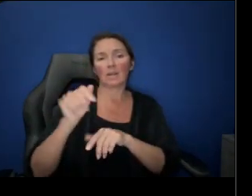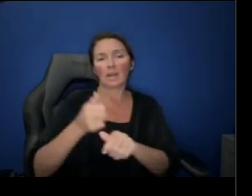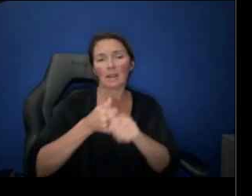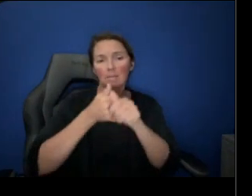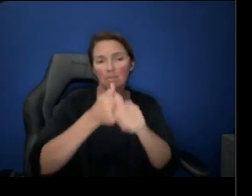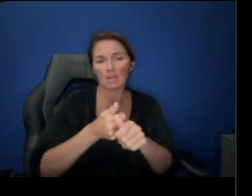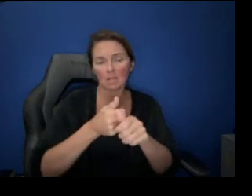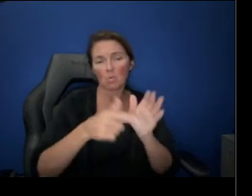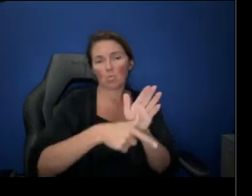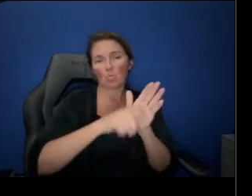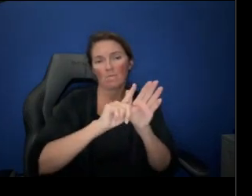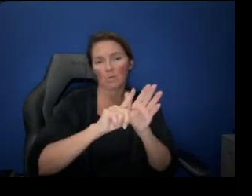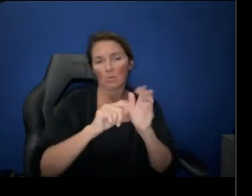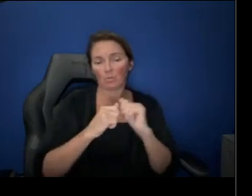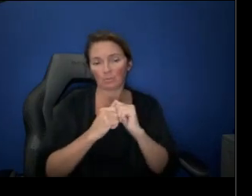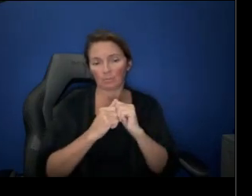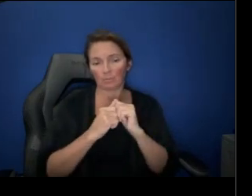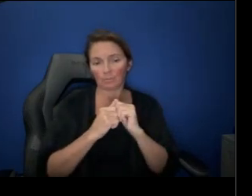compliance reviews.